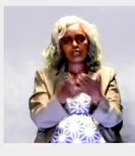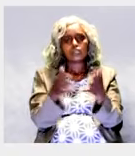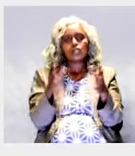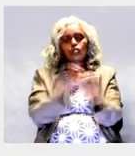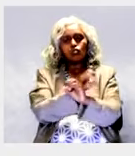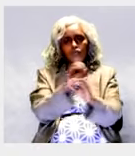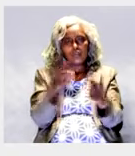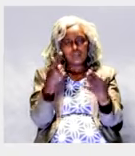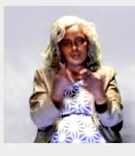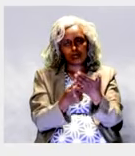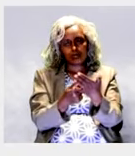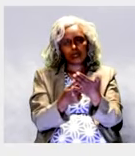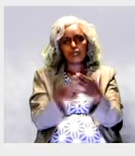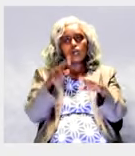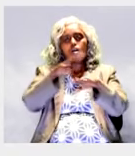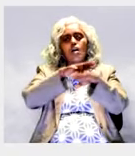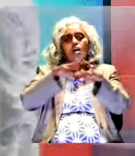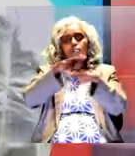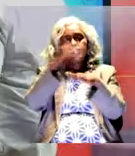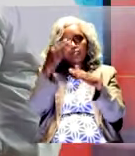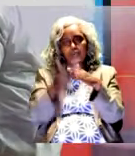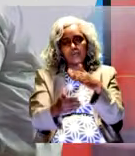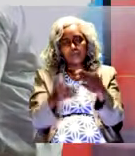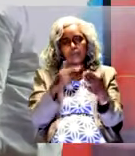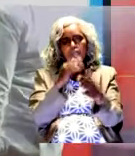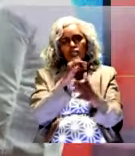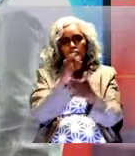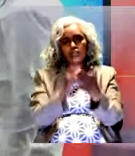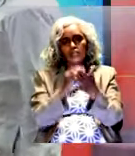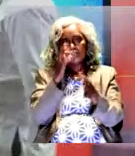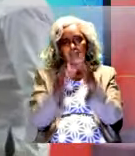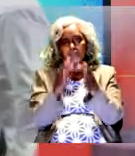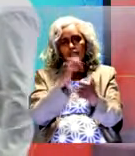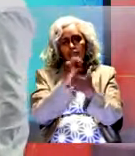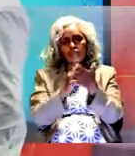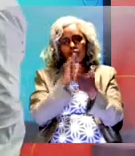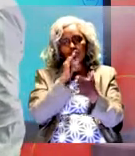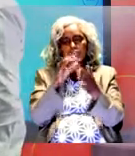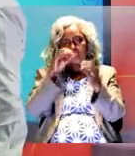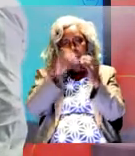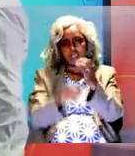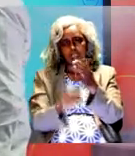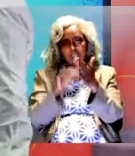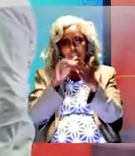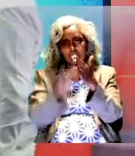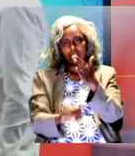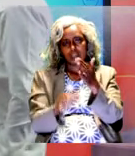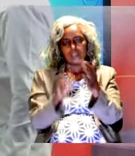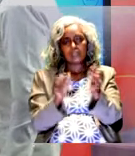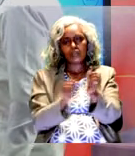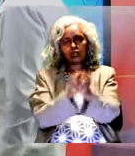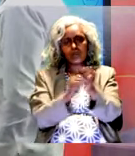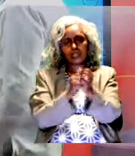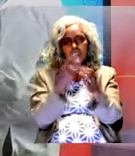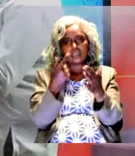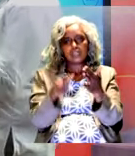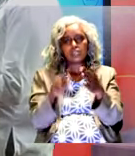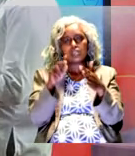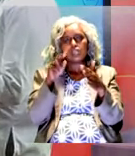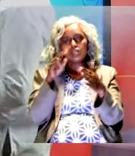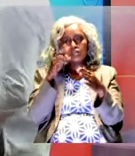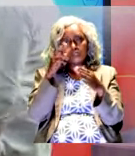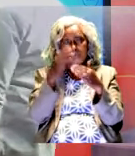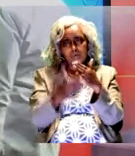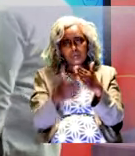converges to its least upper bound. If it is a decreasing sequence and